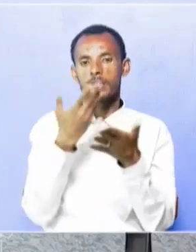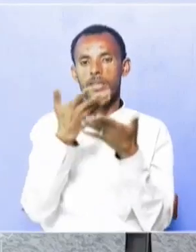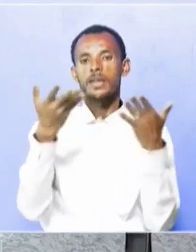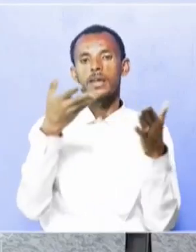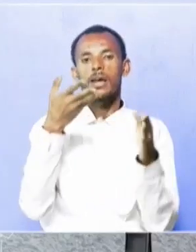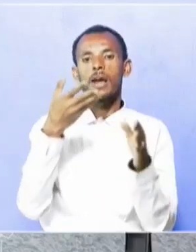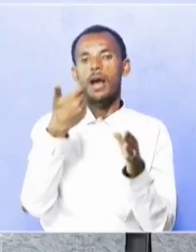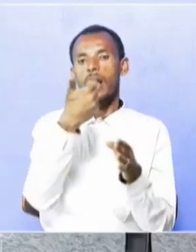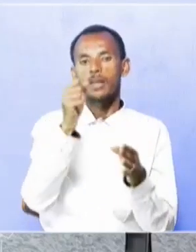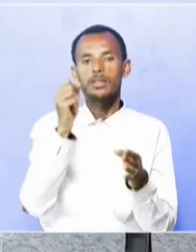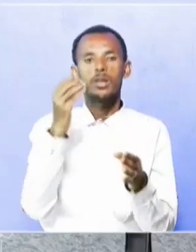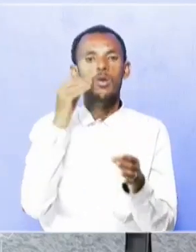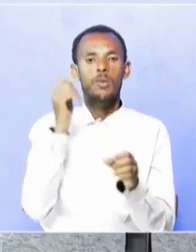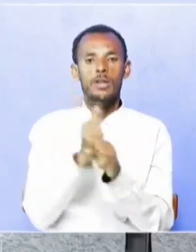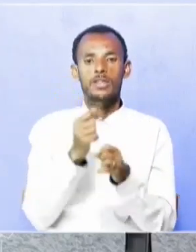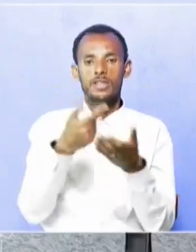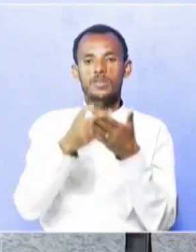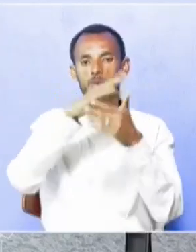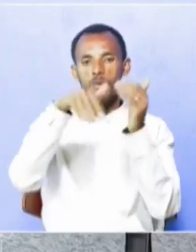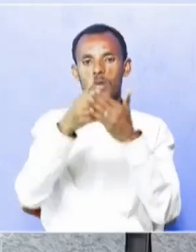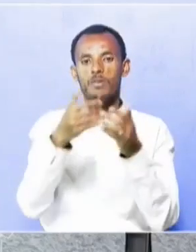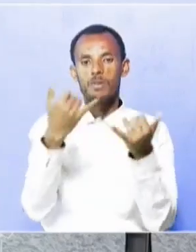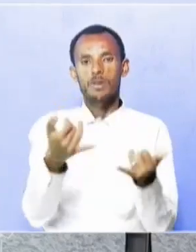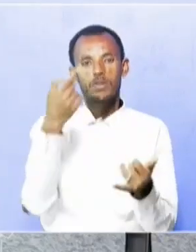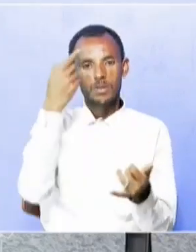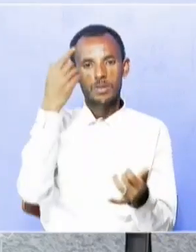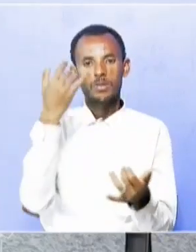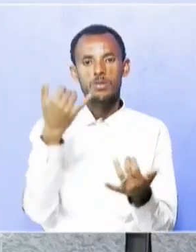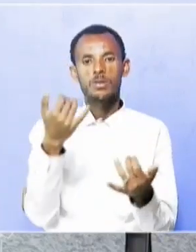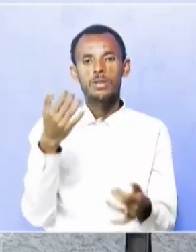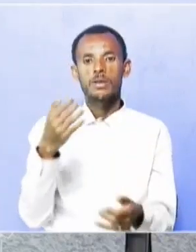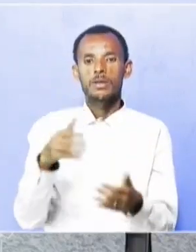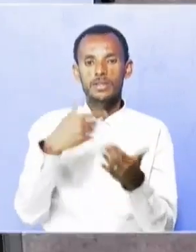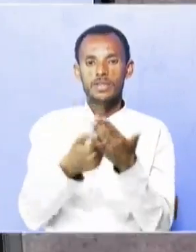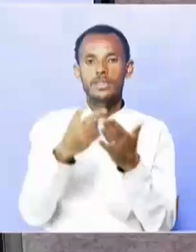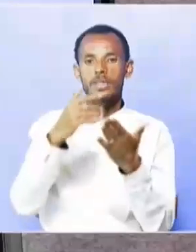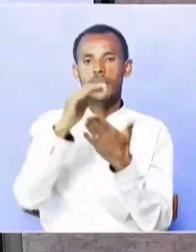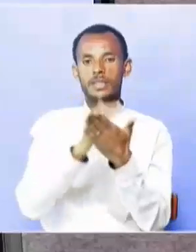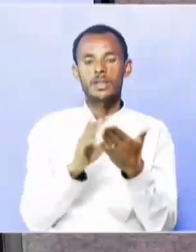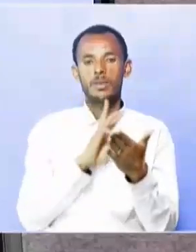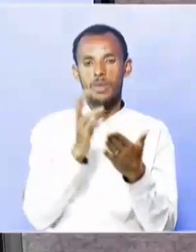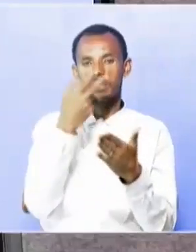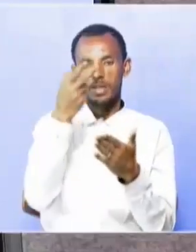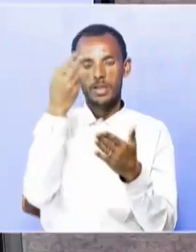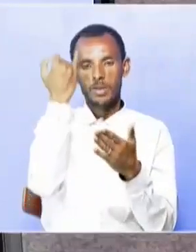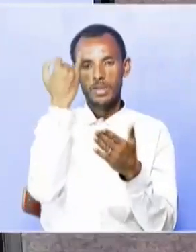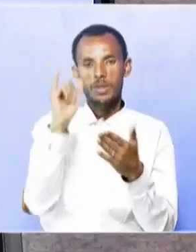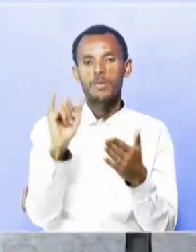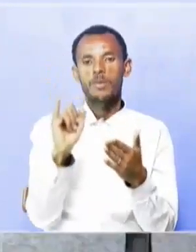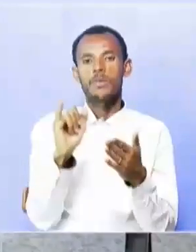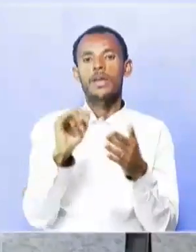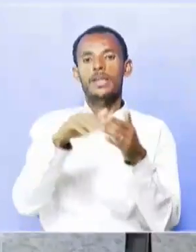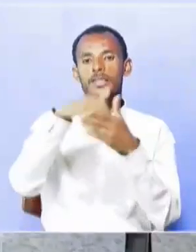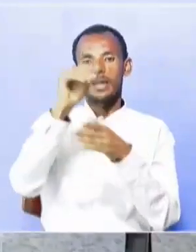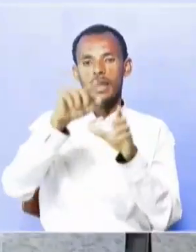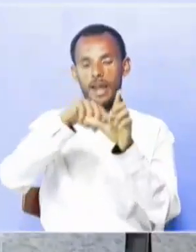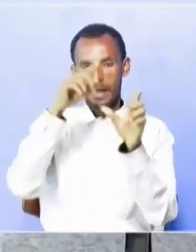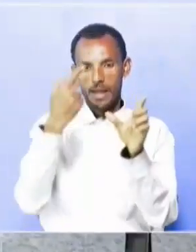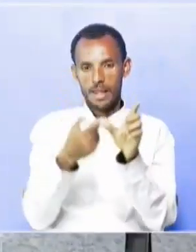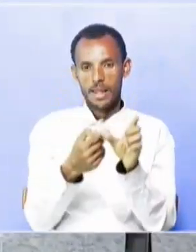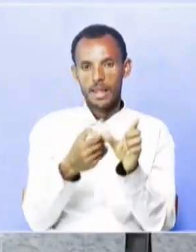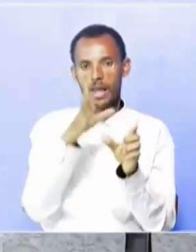homework. So this is all for today. So in this lesson, we have seen the concept of exterior